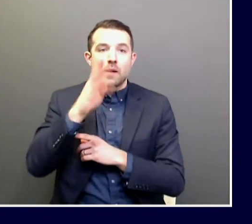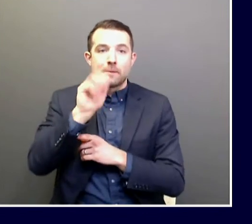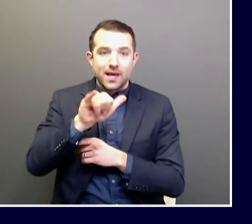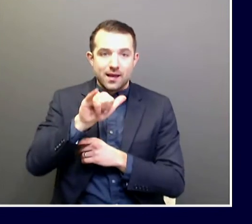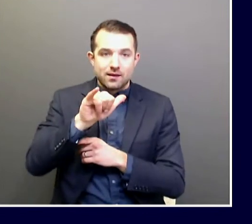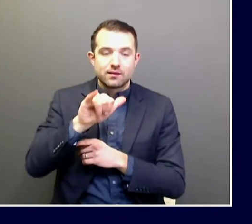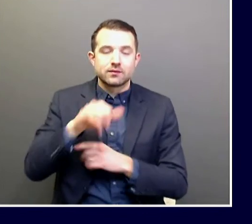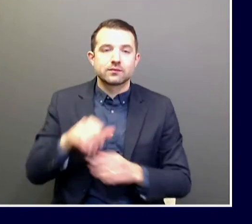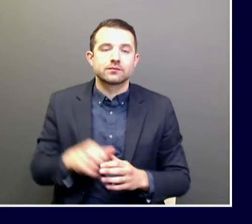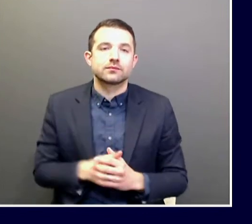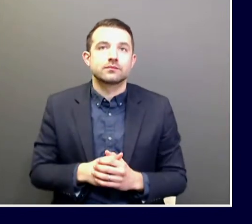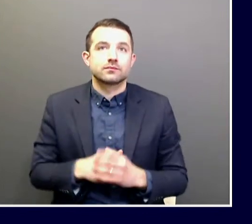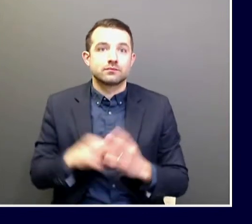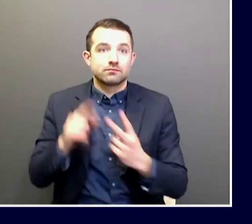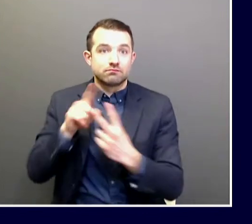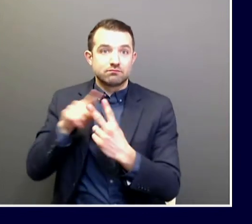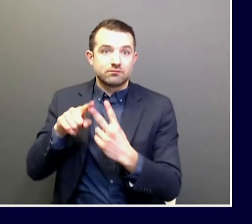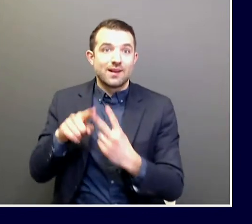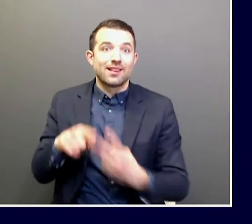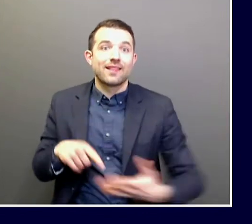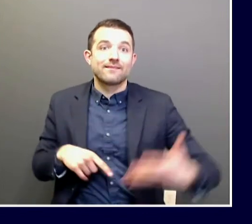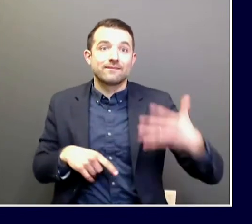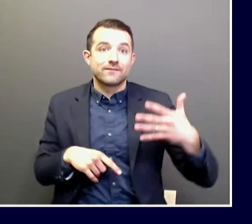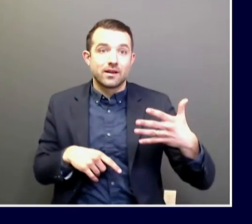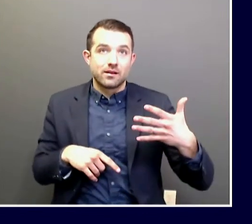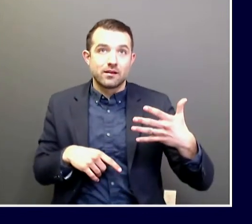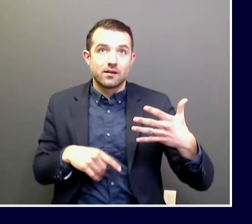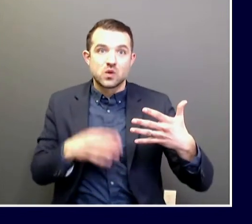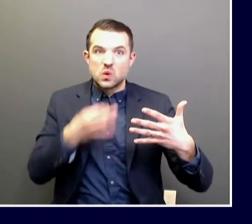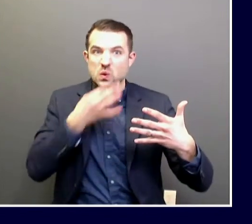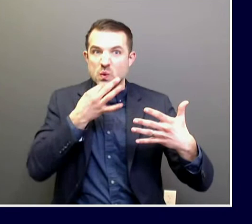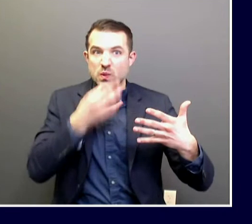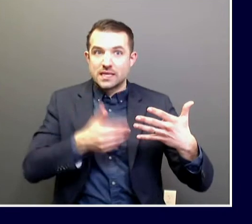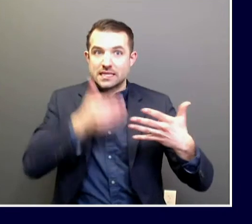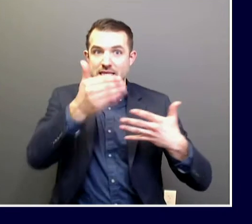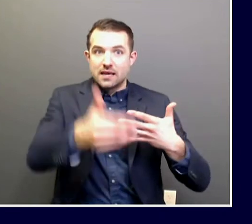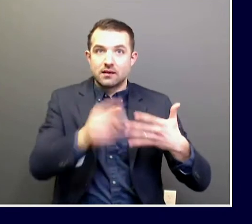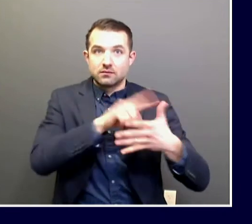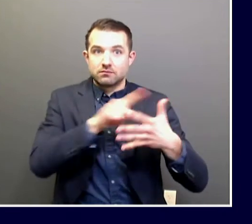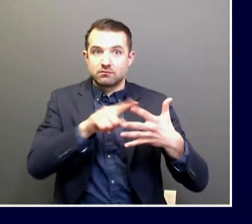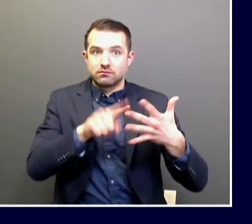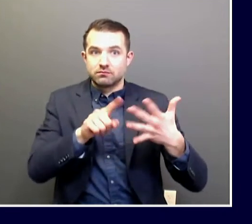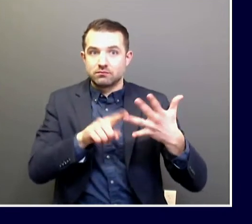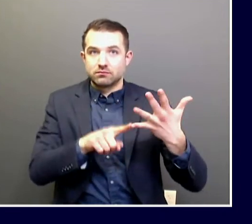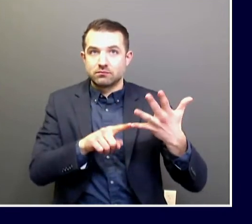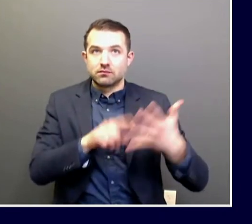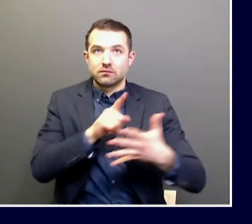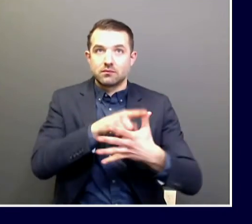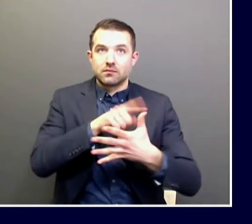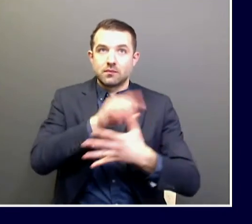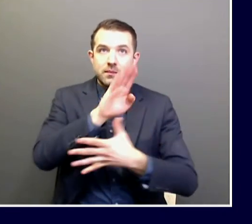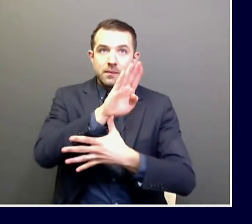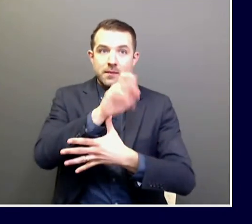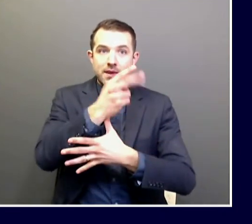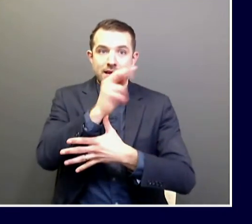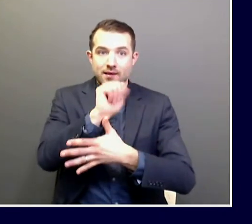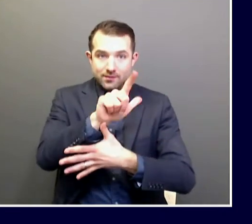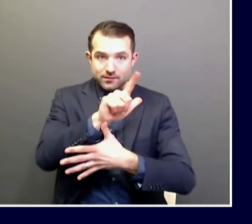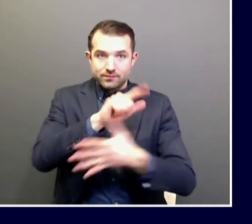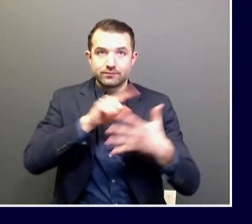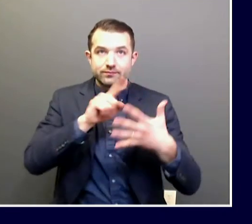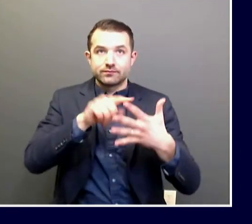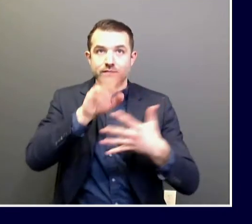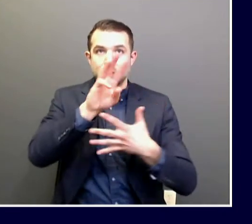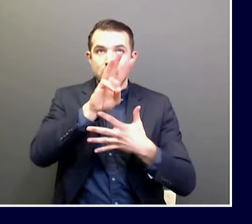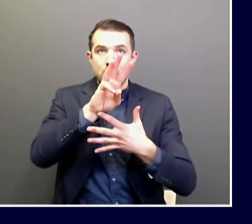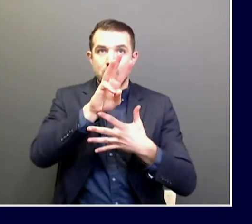process in the coming days. Those additional 5 sites are in Bethel, Wilton, Bath,